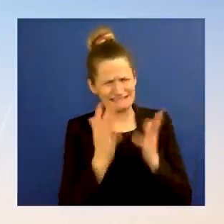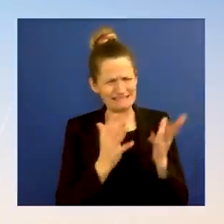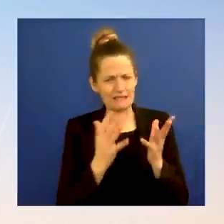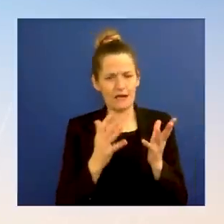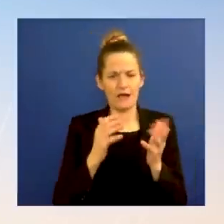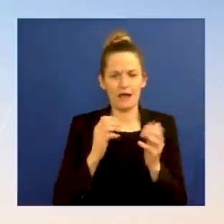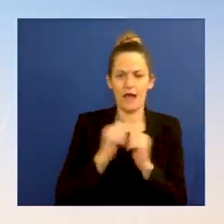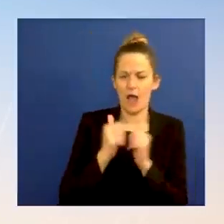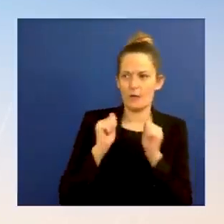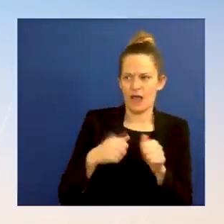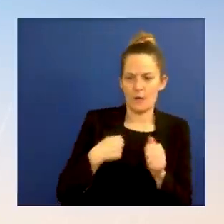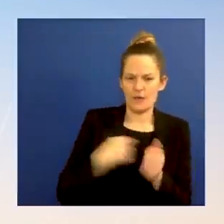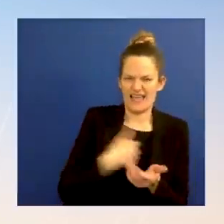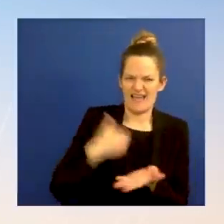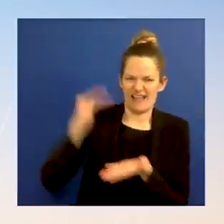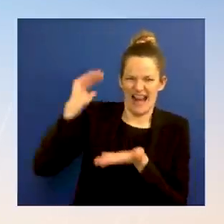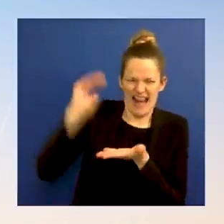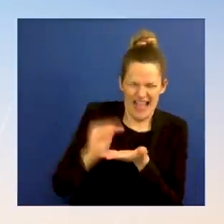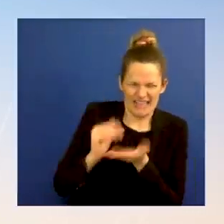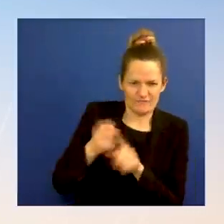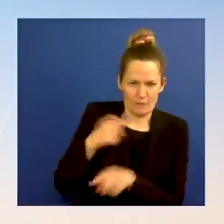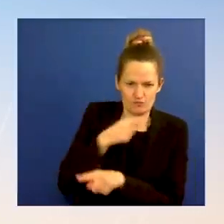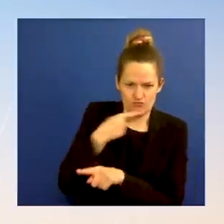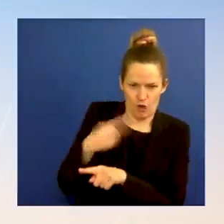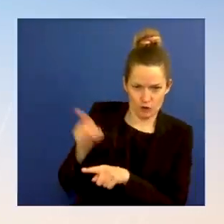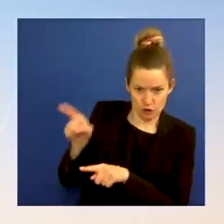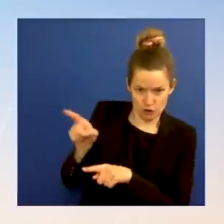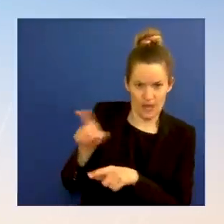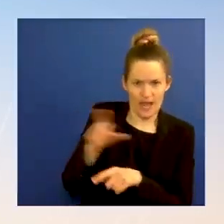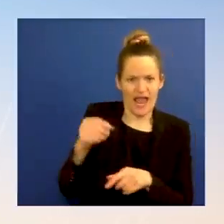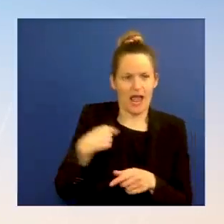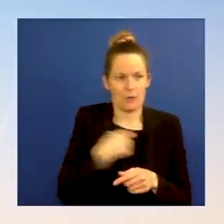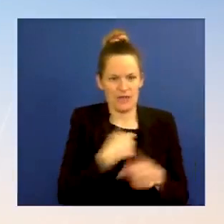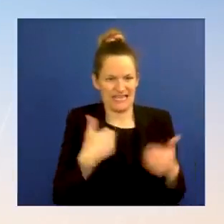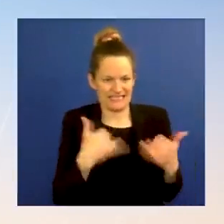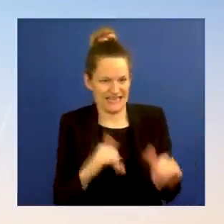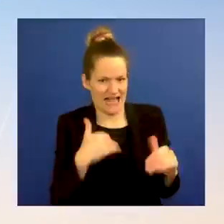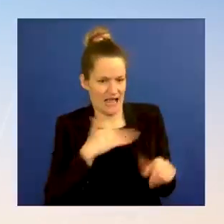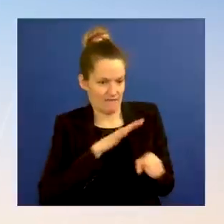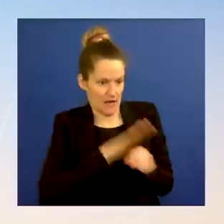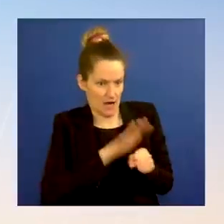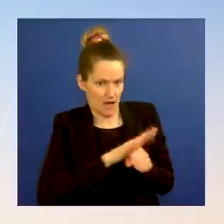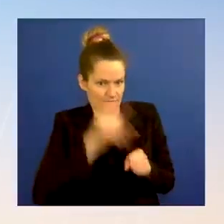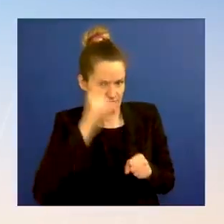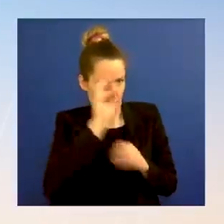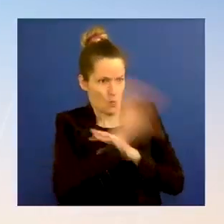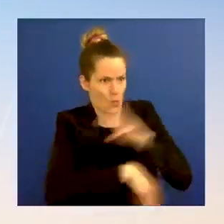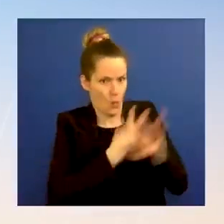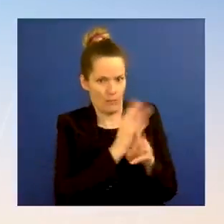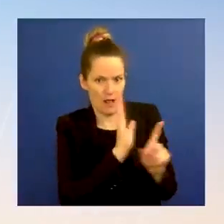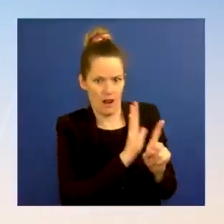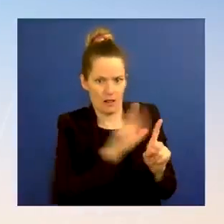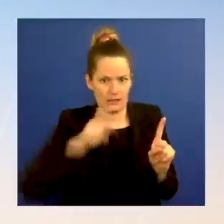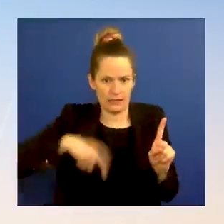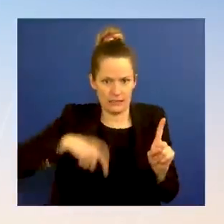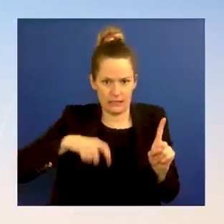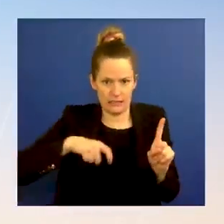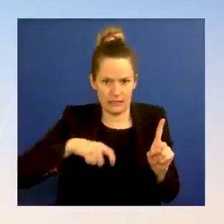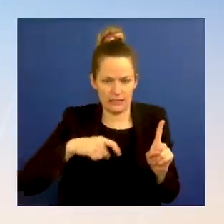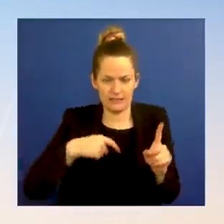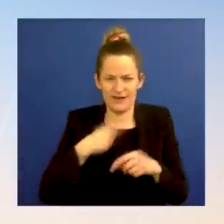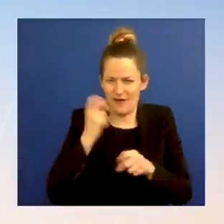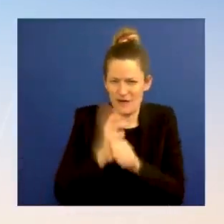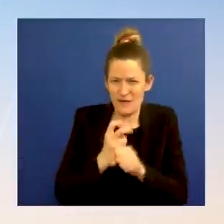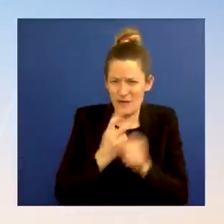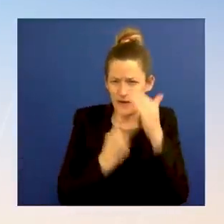are maintaining the global supply needs out there. I don't have anything to predict in terms of what that will look like, and we, of course, remain engaged with our